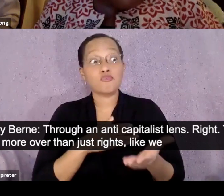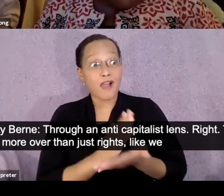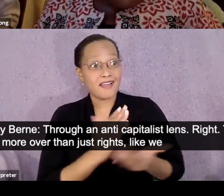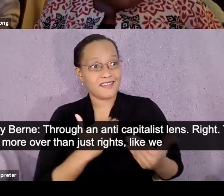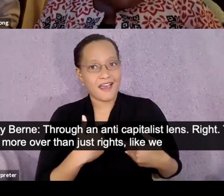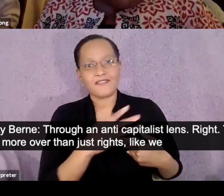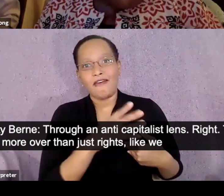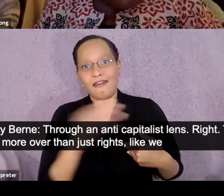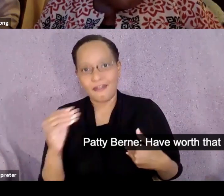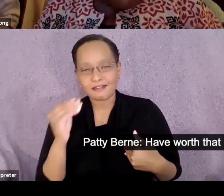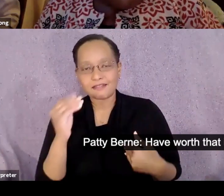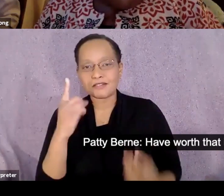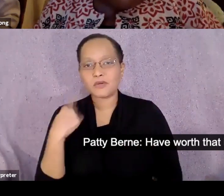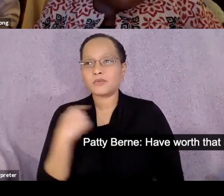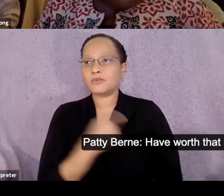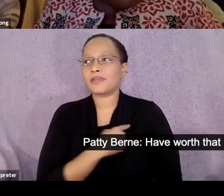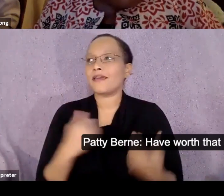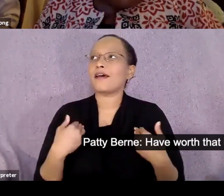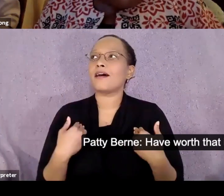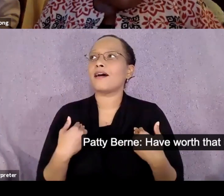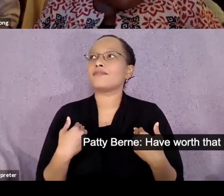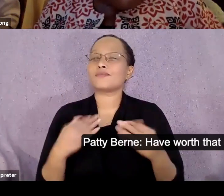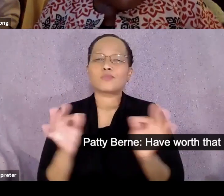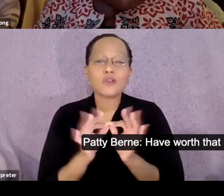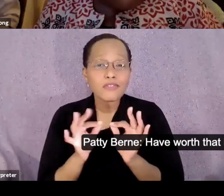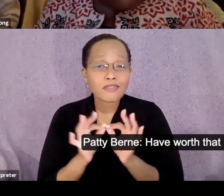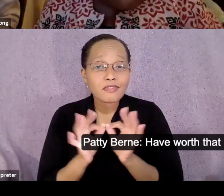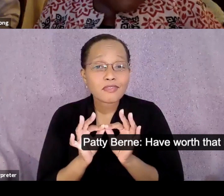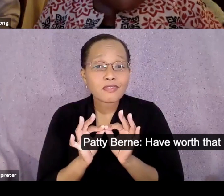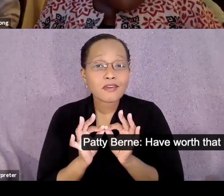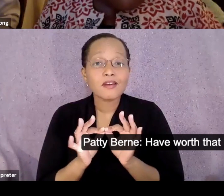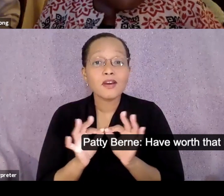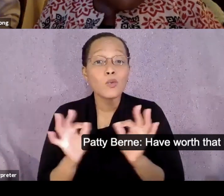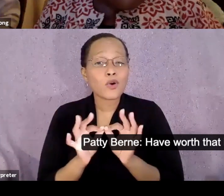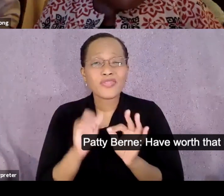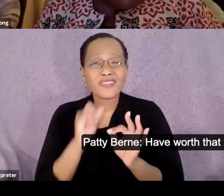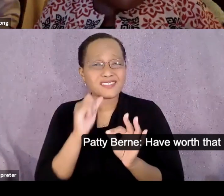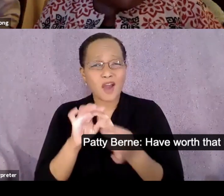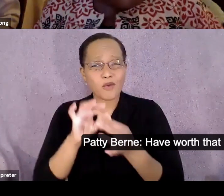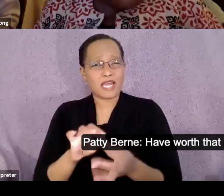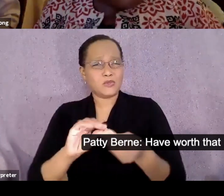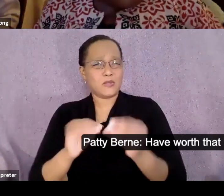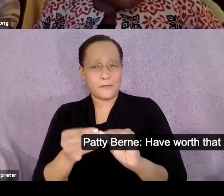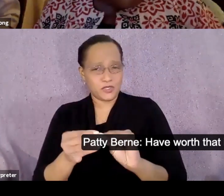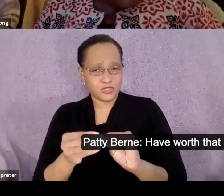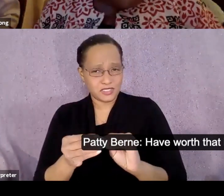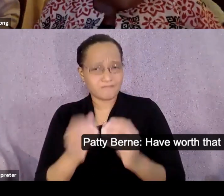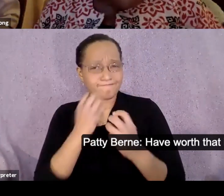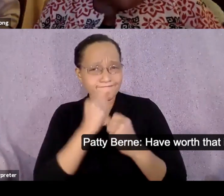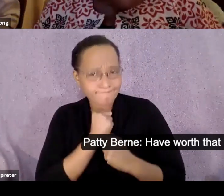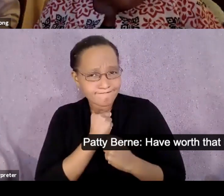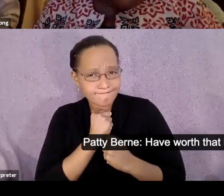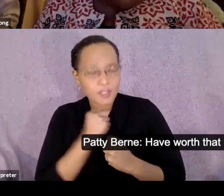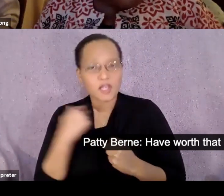we have worth that is not quantifiable, that is not